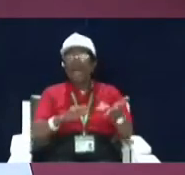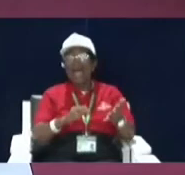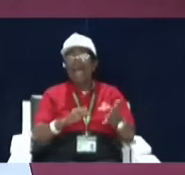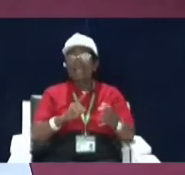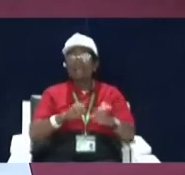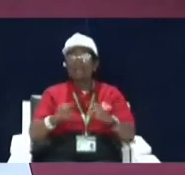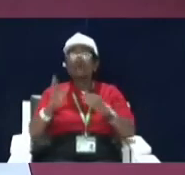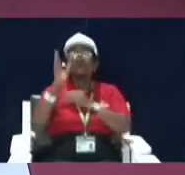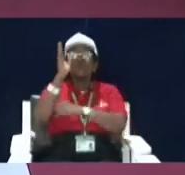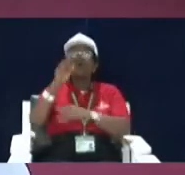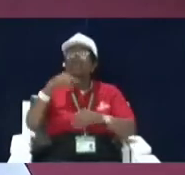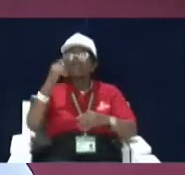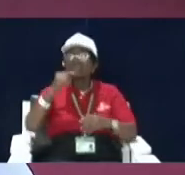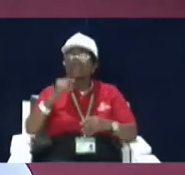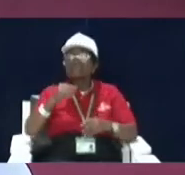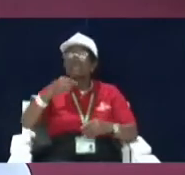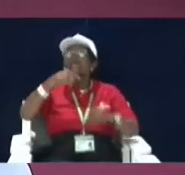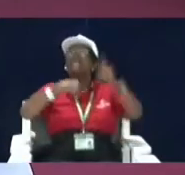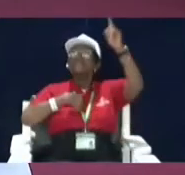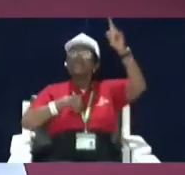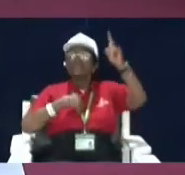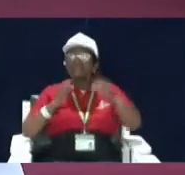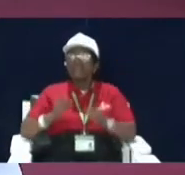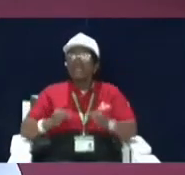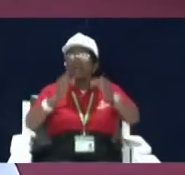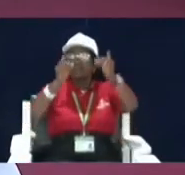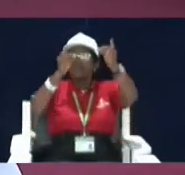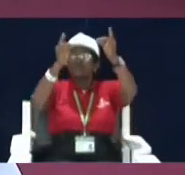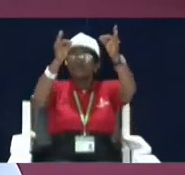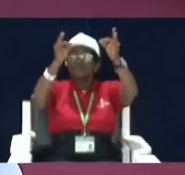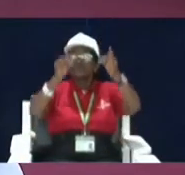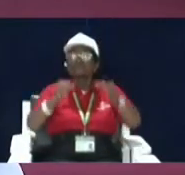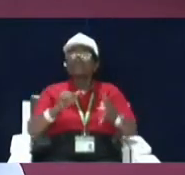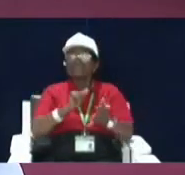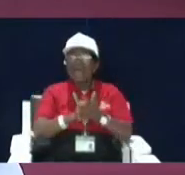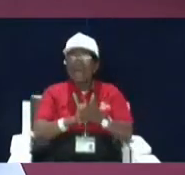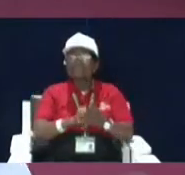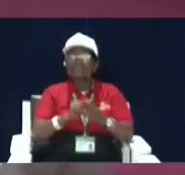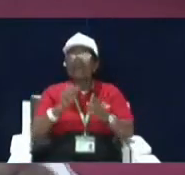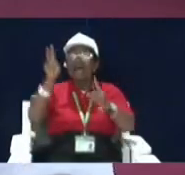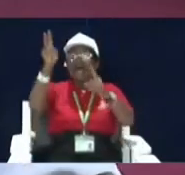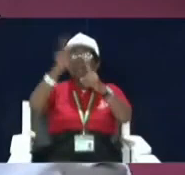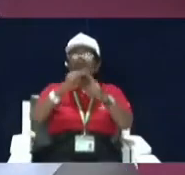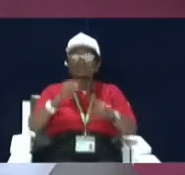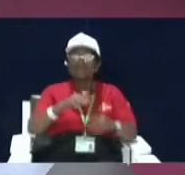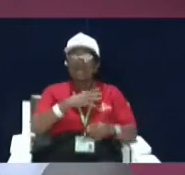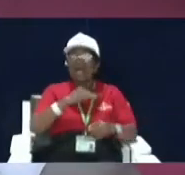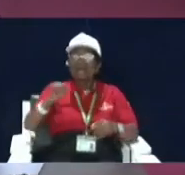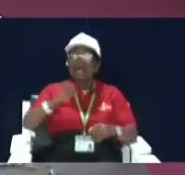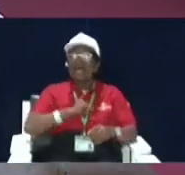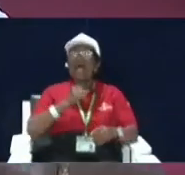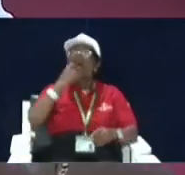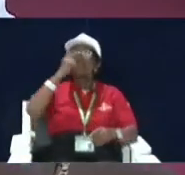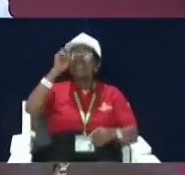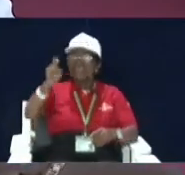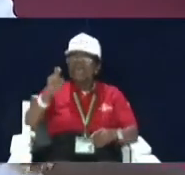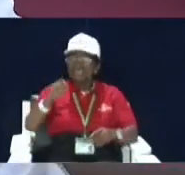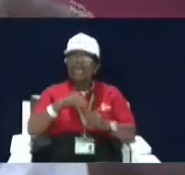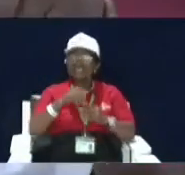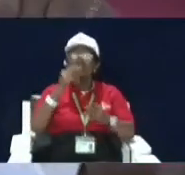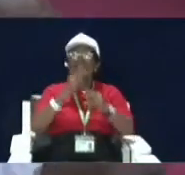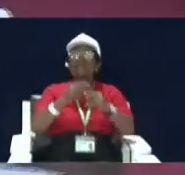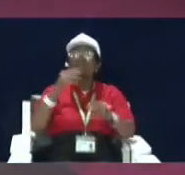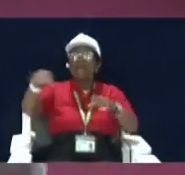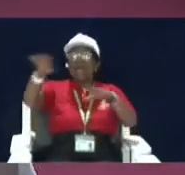God says, I postpone that appointment. And I decree in the name that's above every other